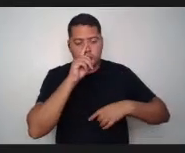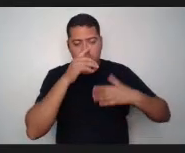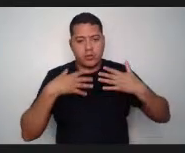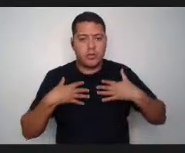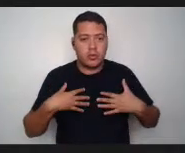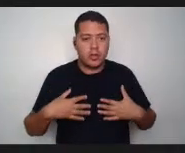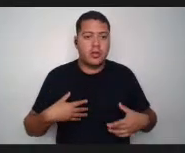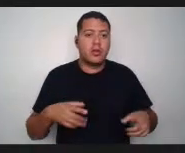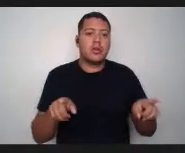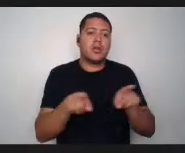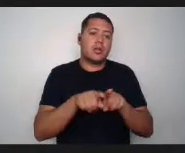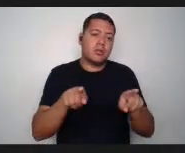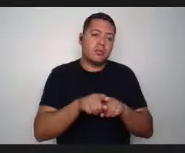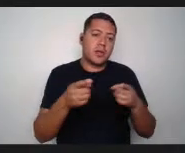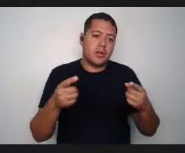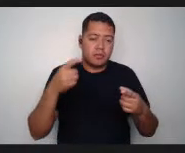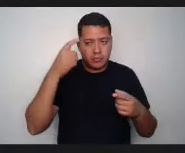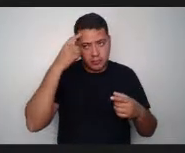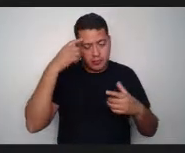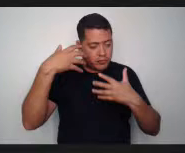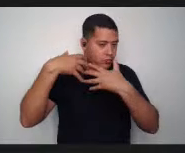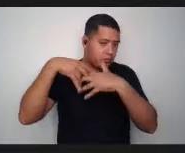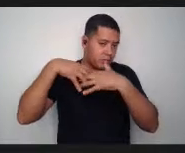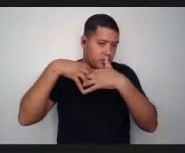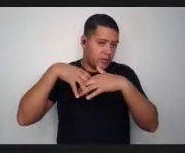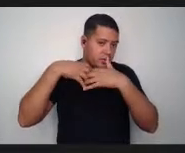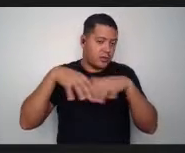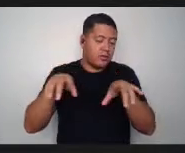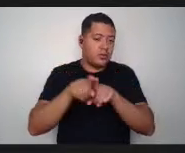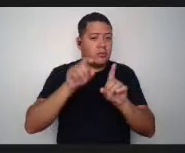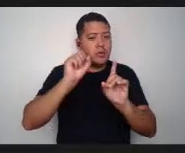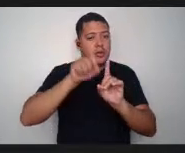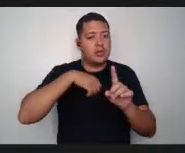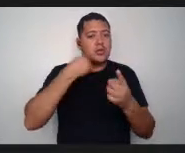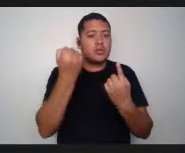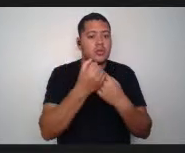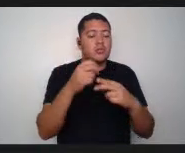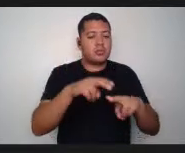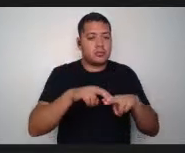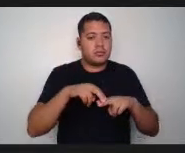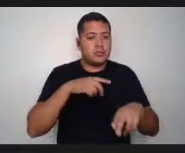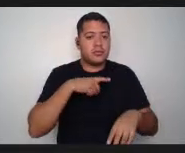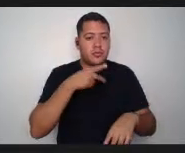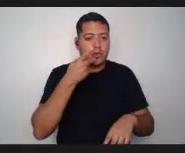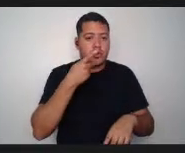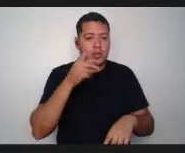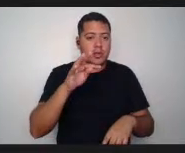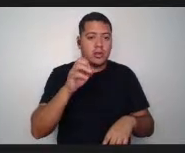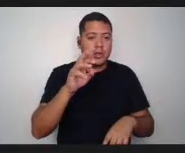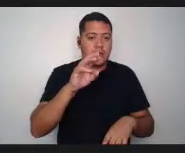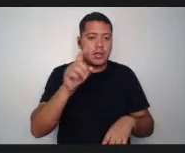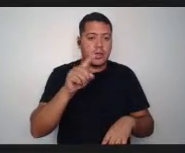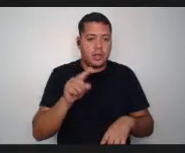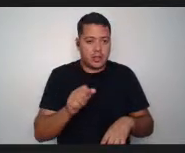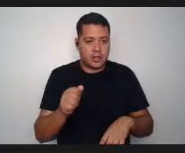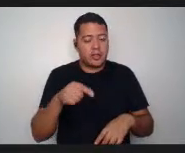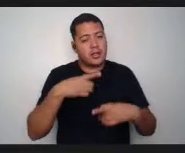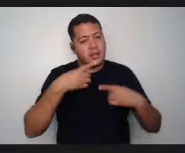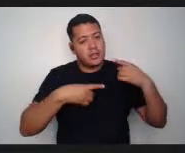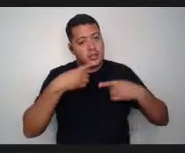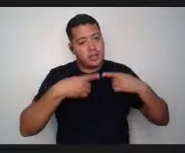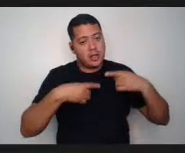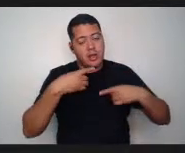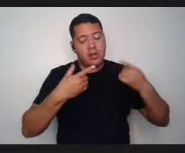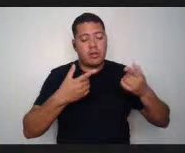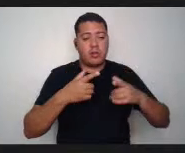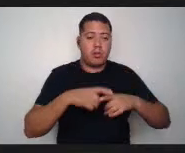psychosocial risks that present the physical risks and the social and the social risks and the